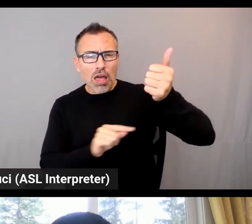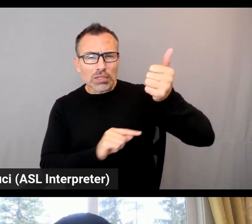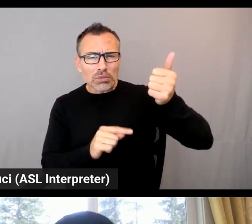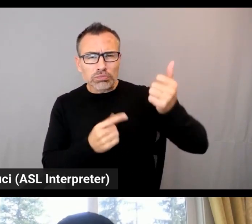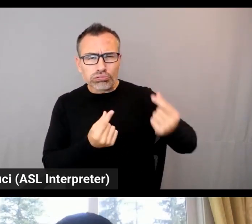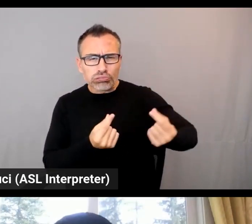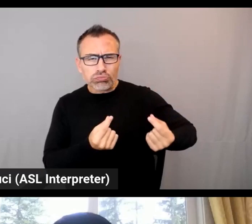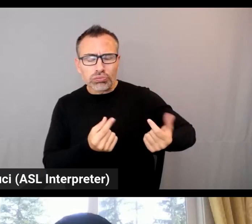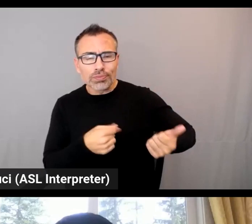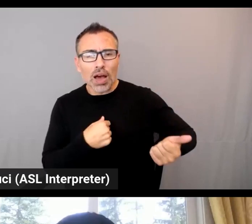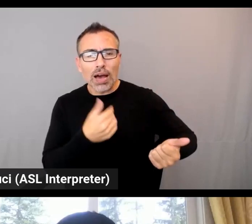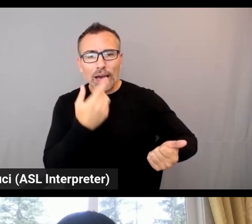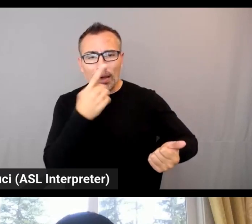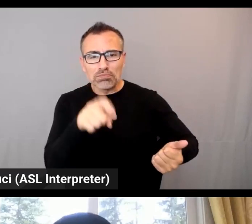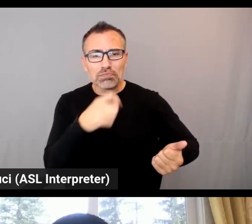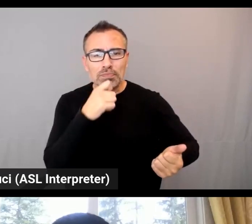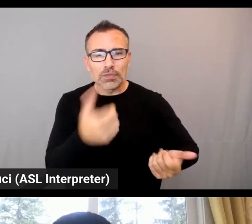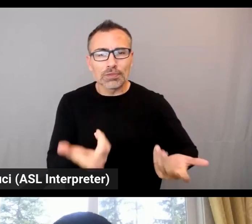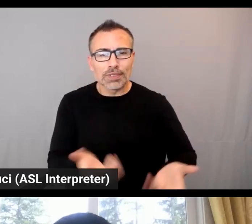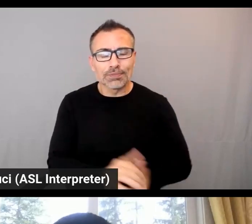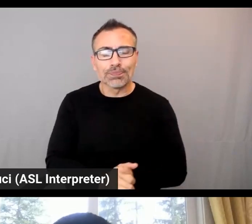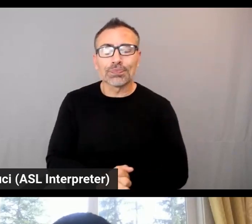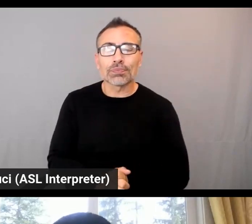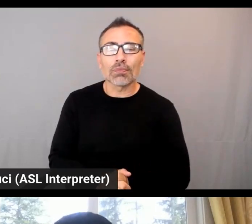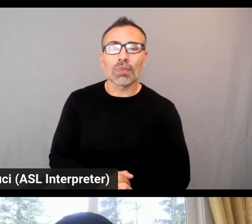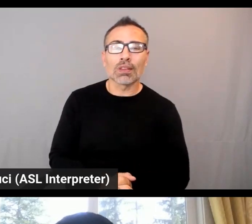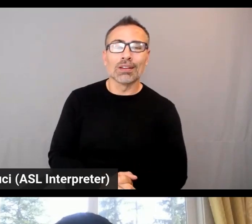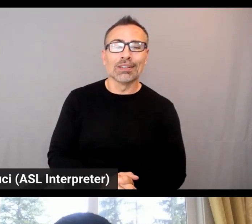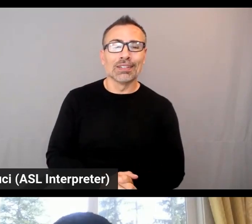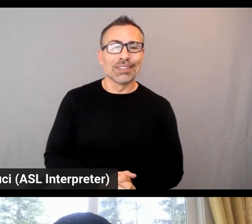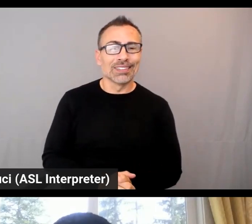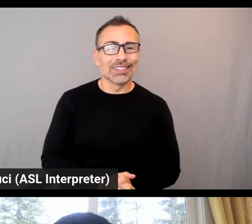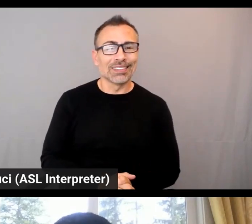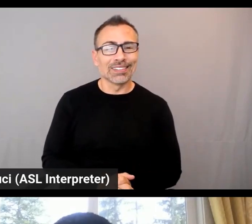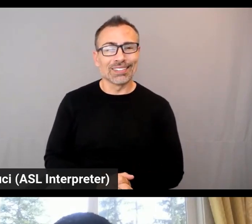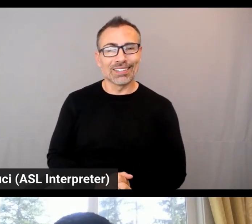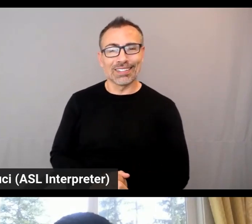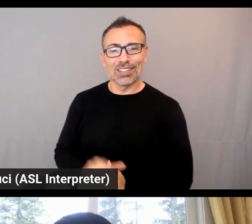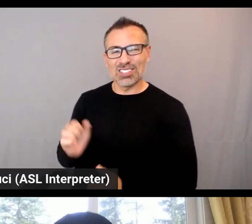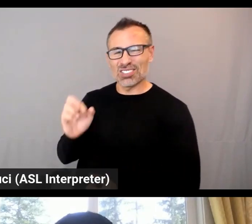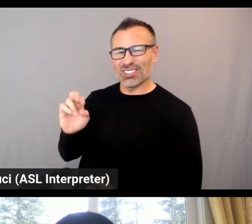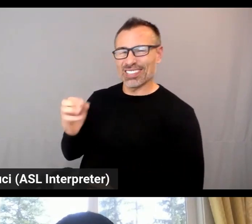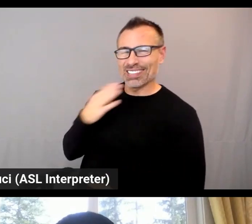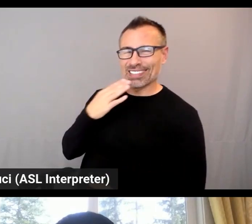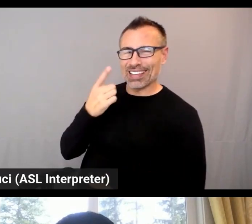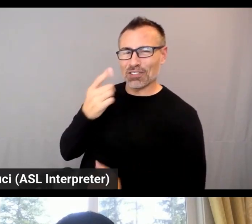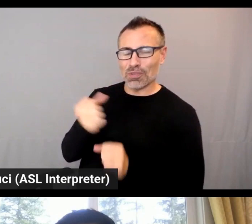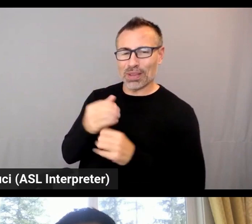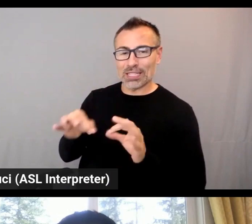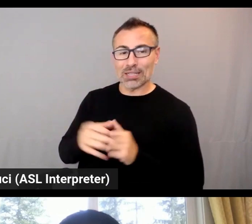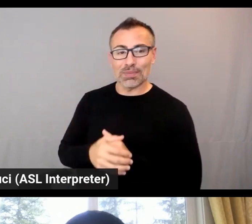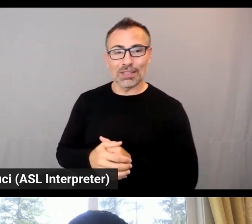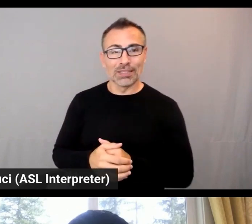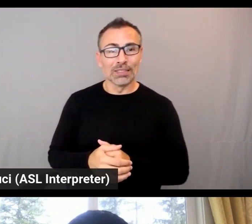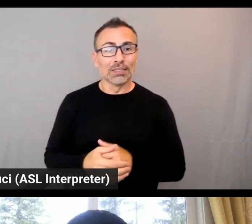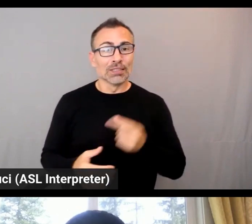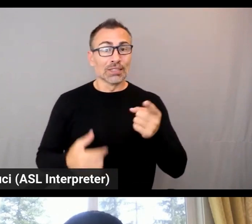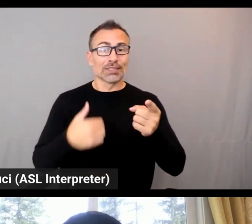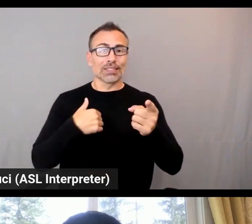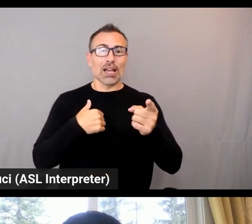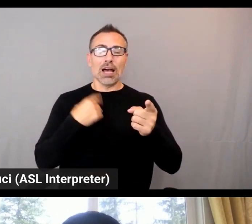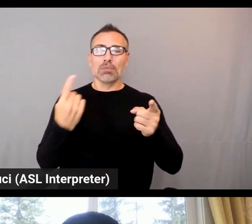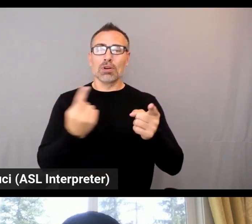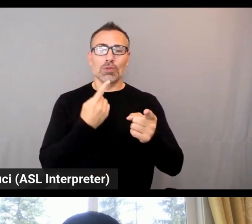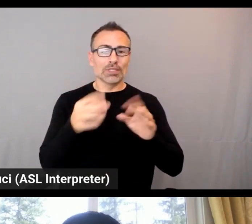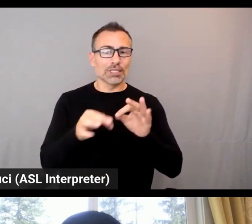I'm probably the most simple person out of 9,400 folks that are watching us. Thank you again for everyone joining us, by the